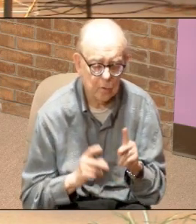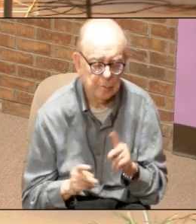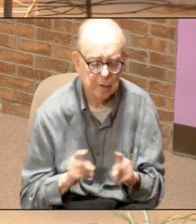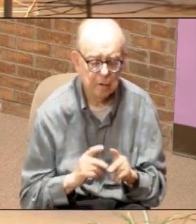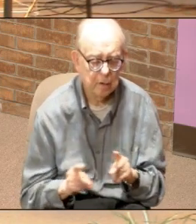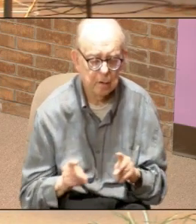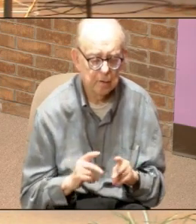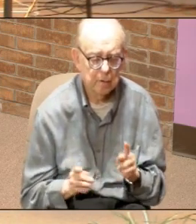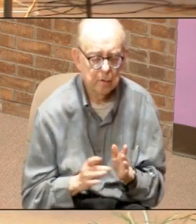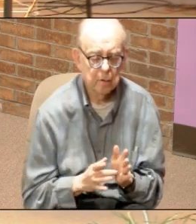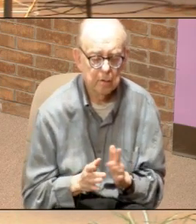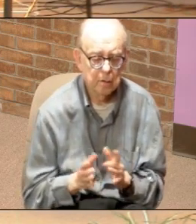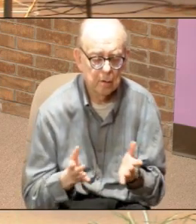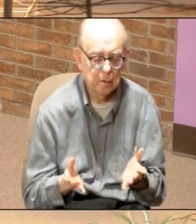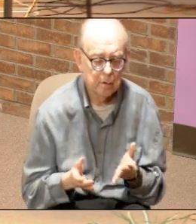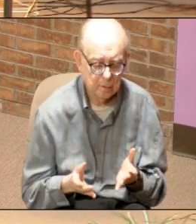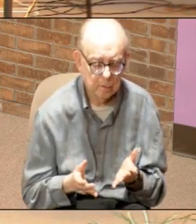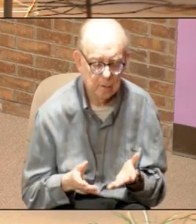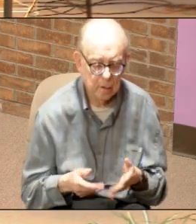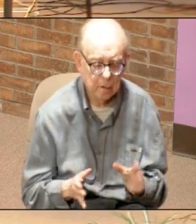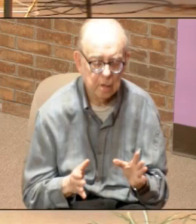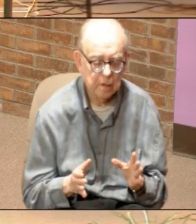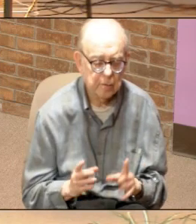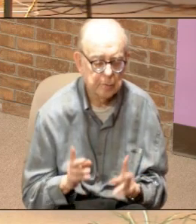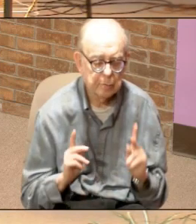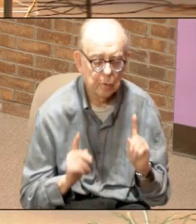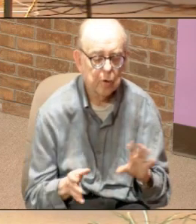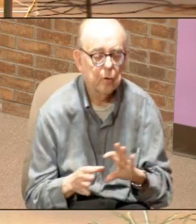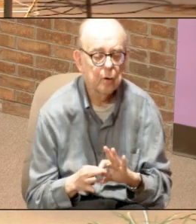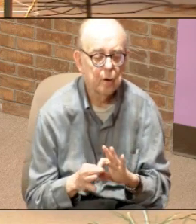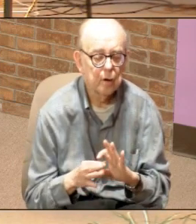people, and Jesus wanted to let the people go free.